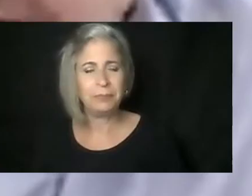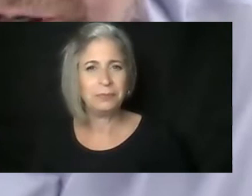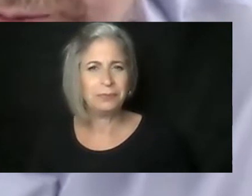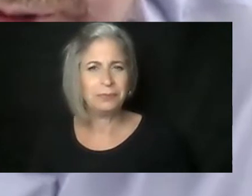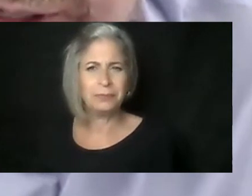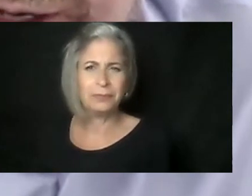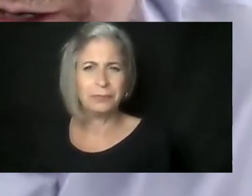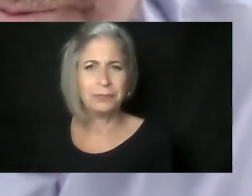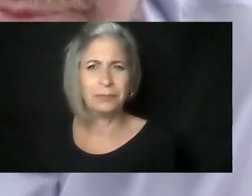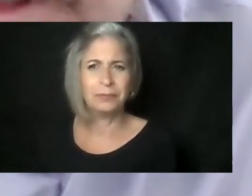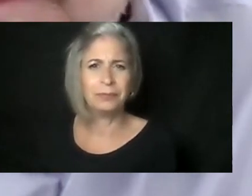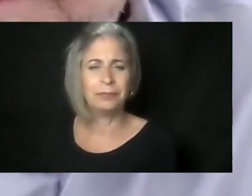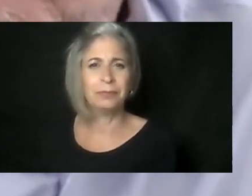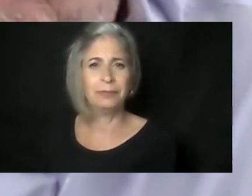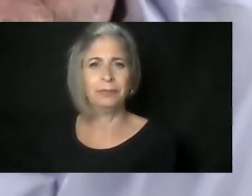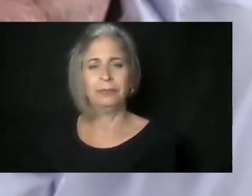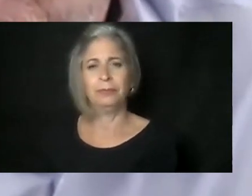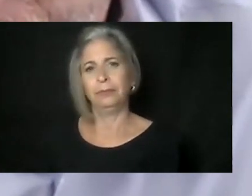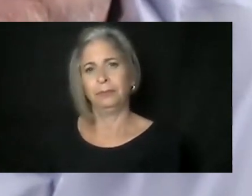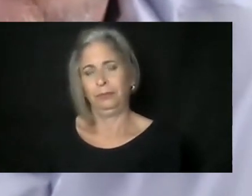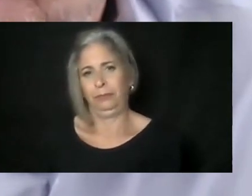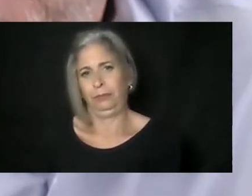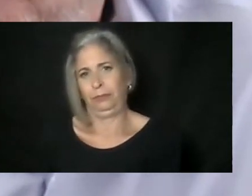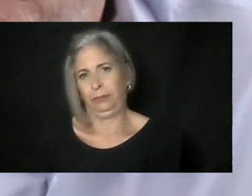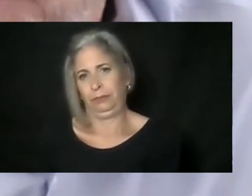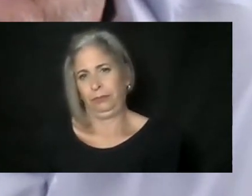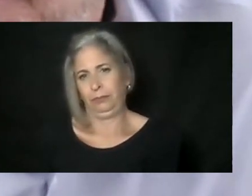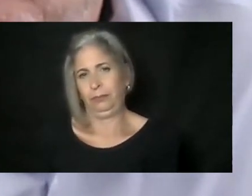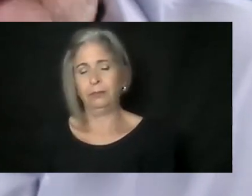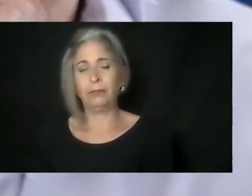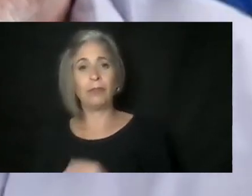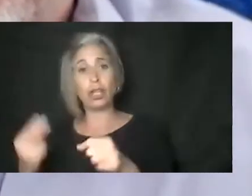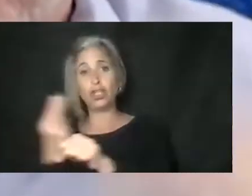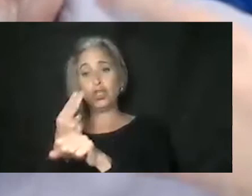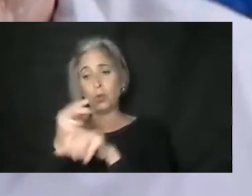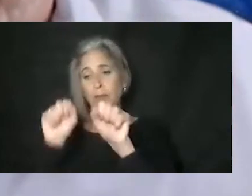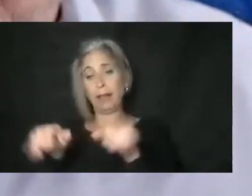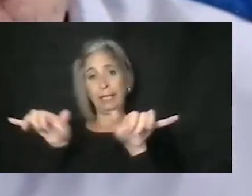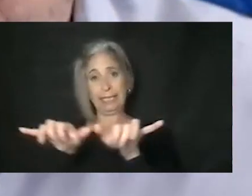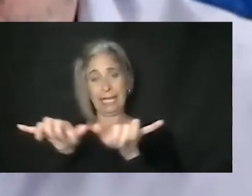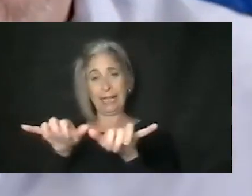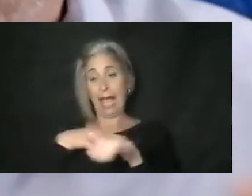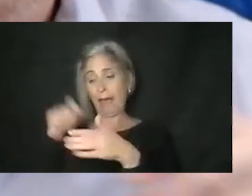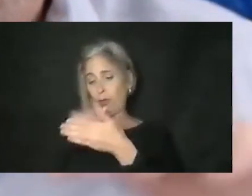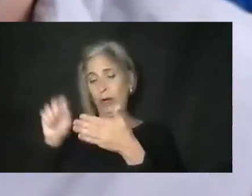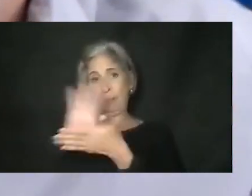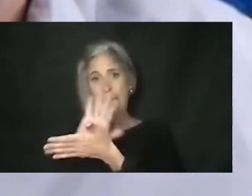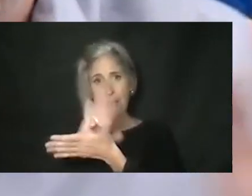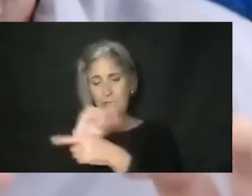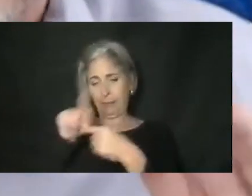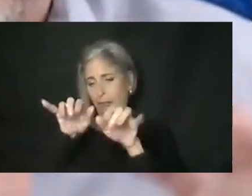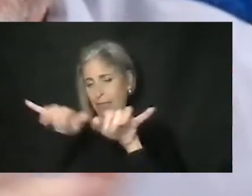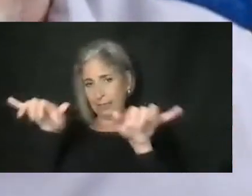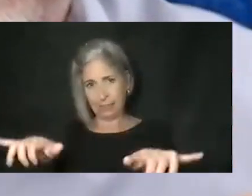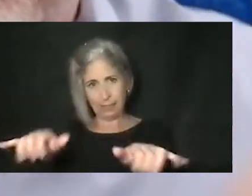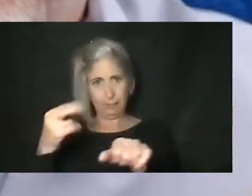John, you bring up the accessibility usability scale, and that's actually something I've written papers about, like the system